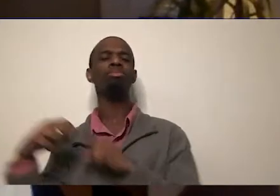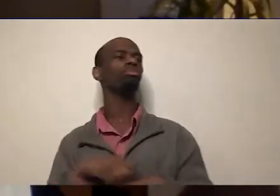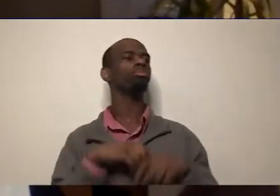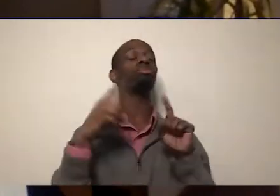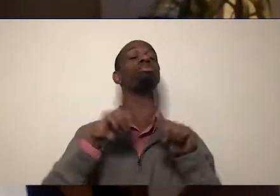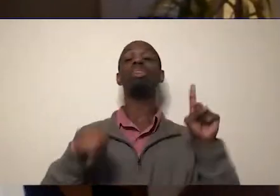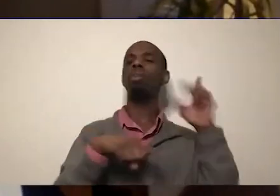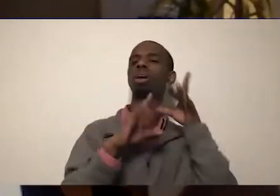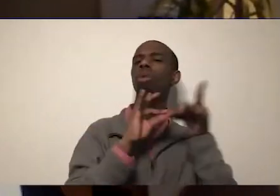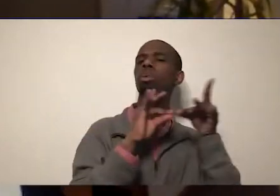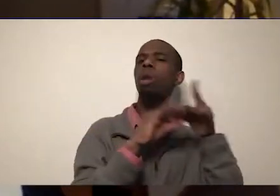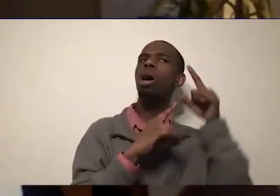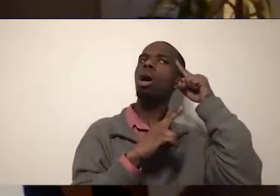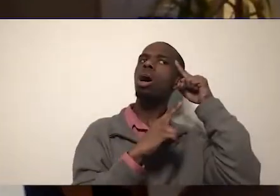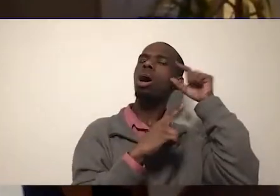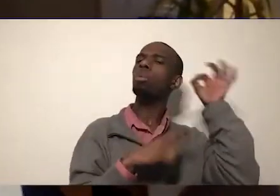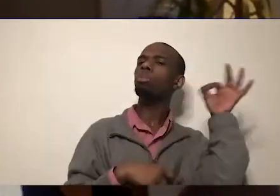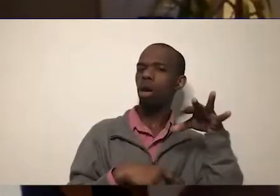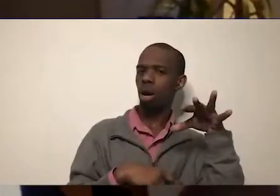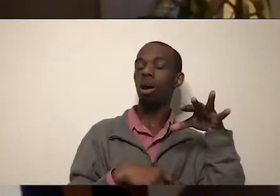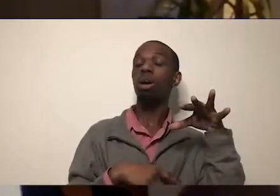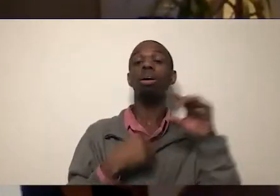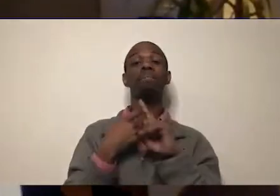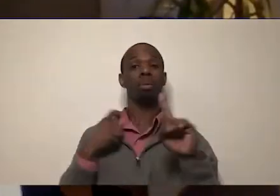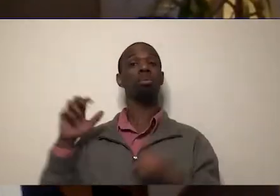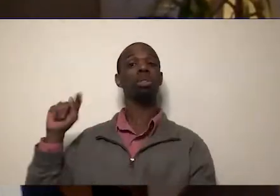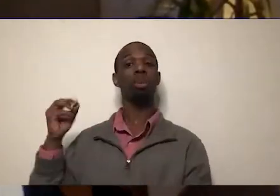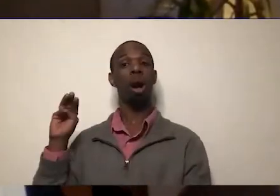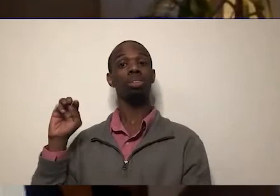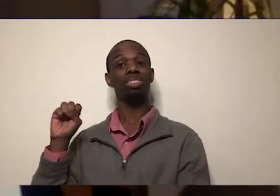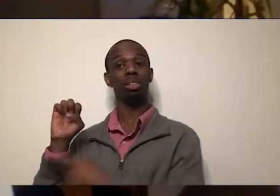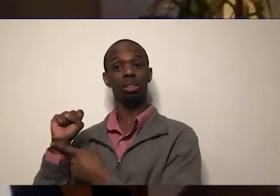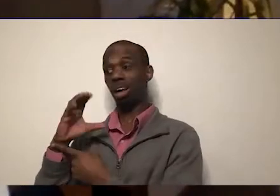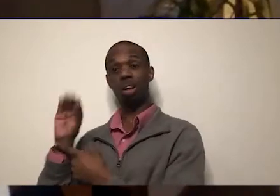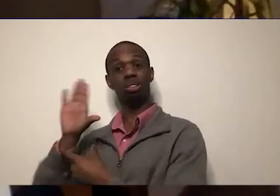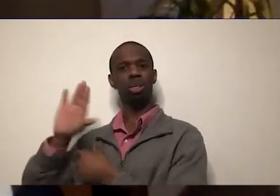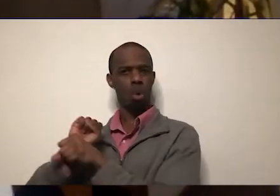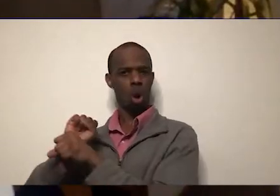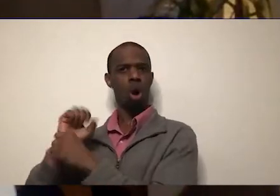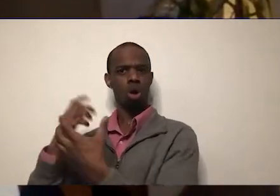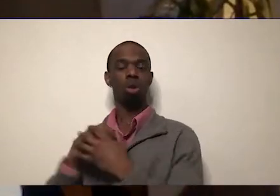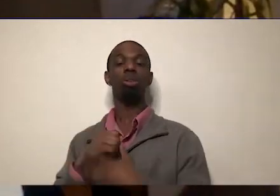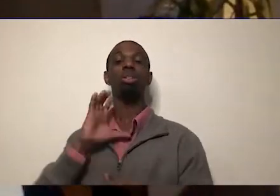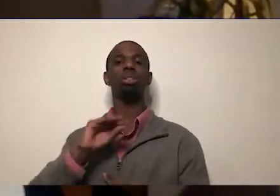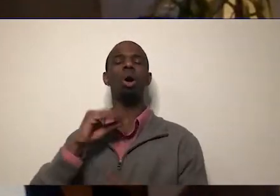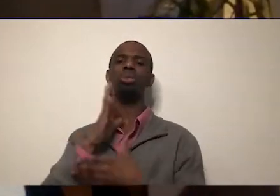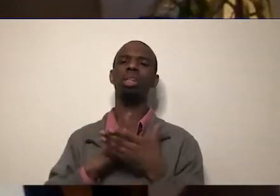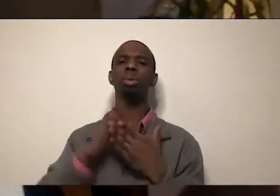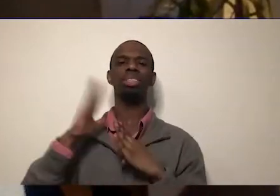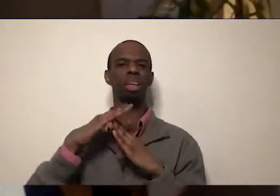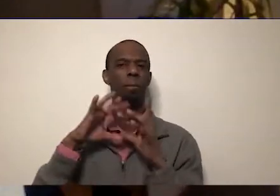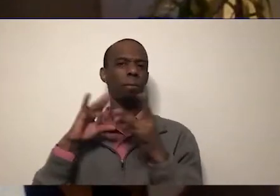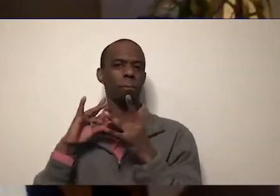and some of the key contemporary discussions around environmental justice and the intersection of art and science. And we